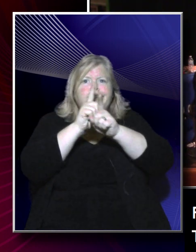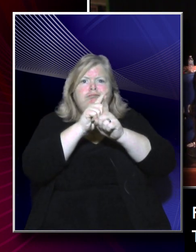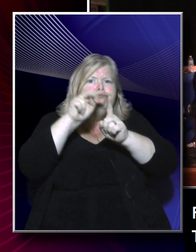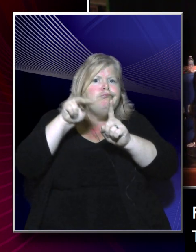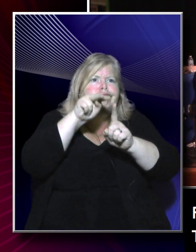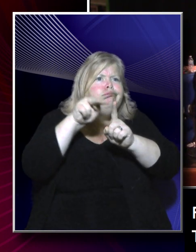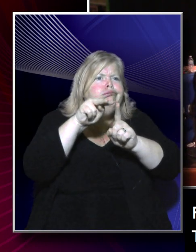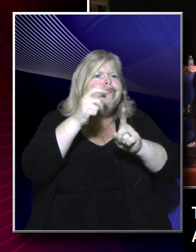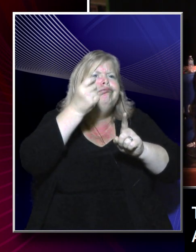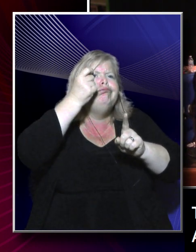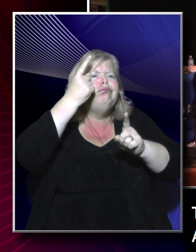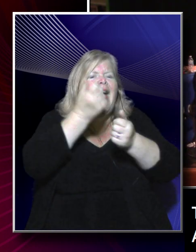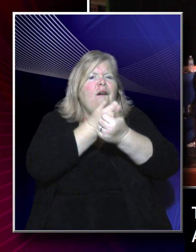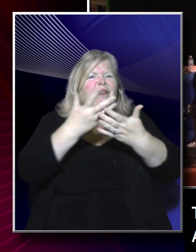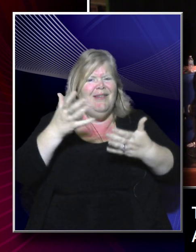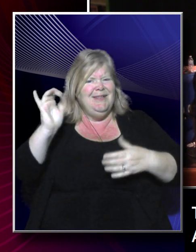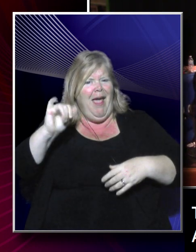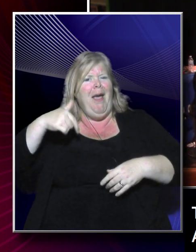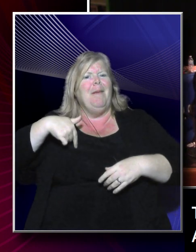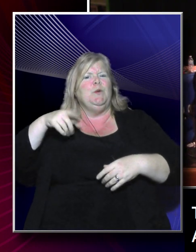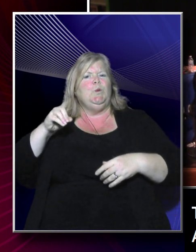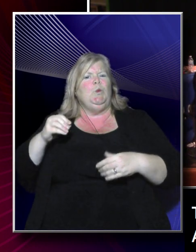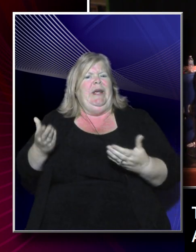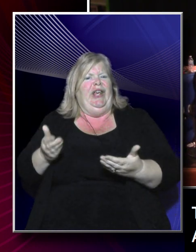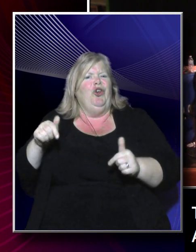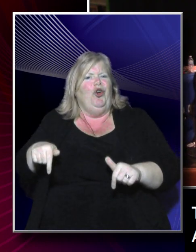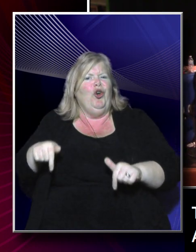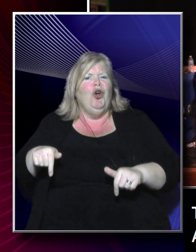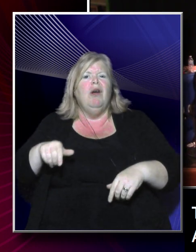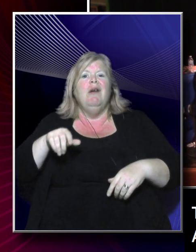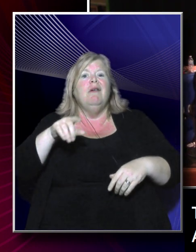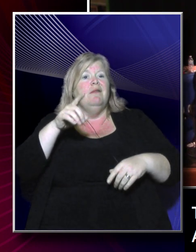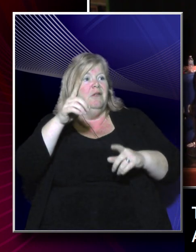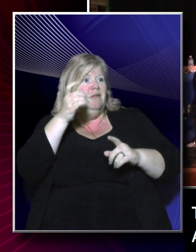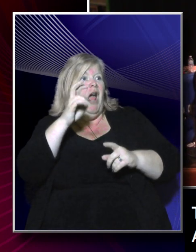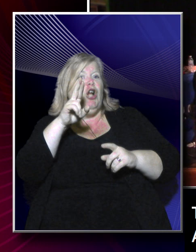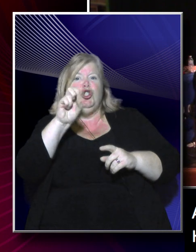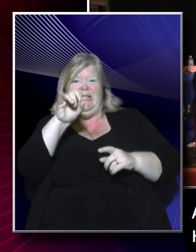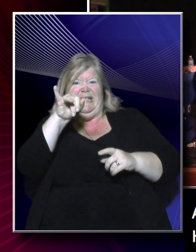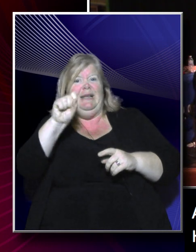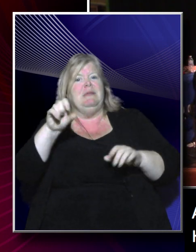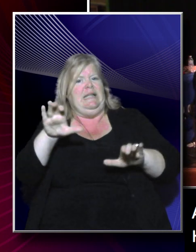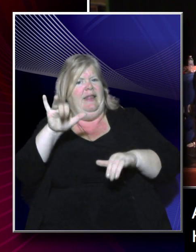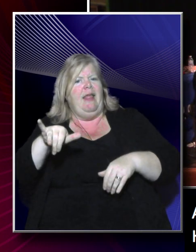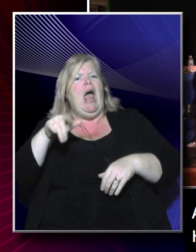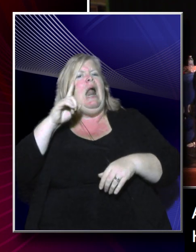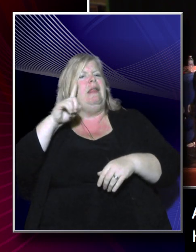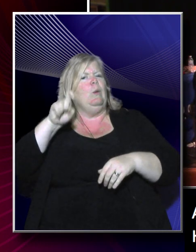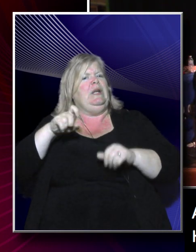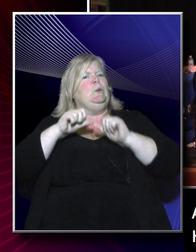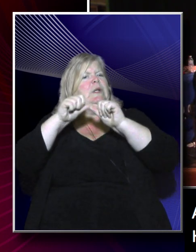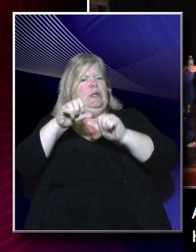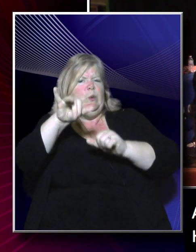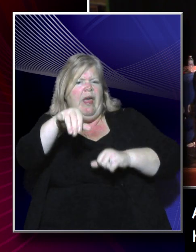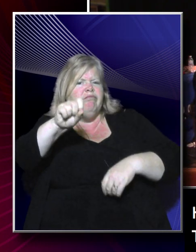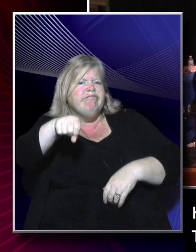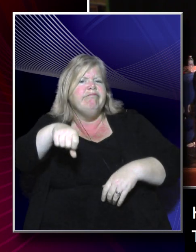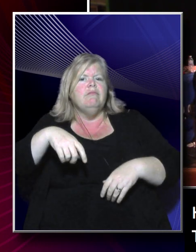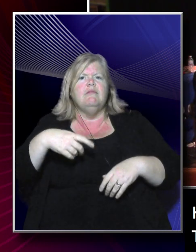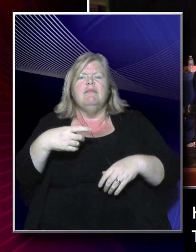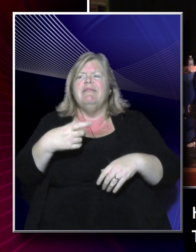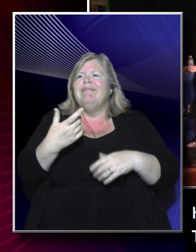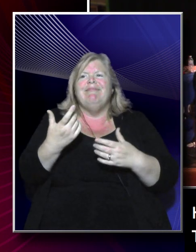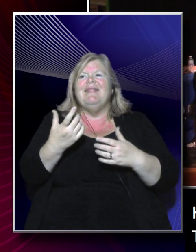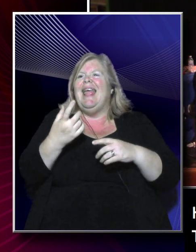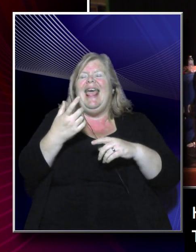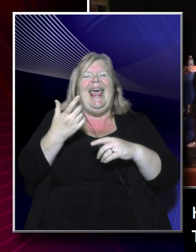I think that's what this takes. Dr. Sims has done that, and I think that needs to continue. This just can't be somebody who's going